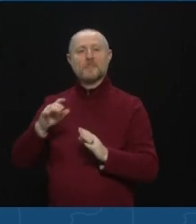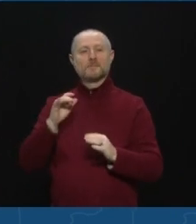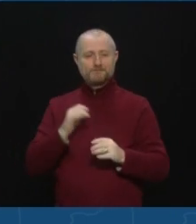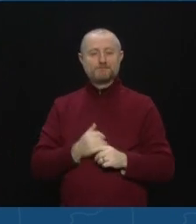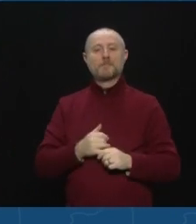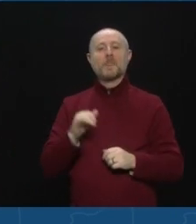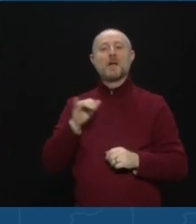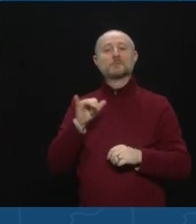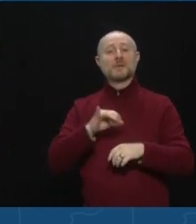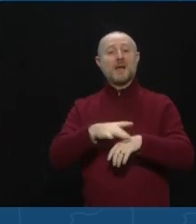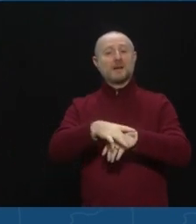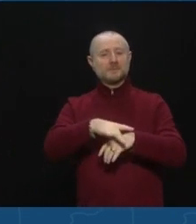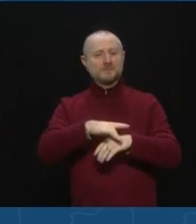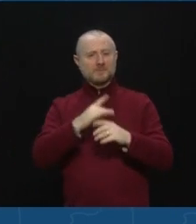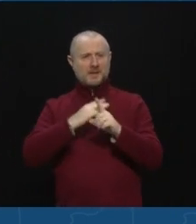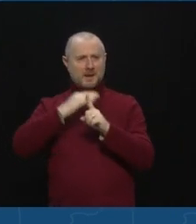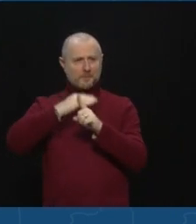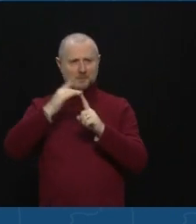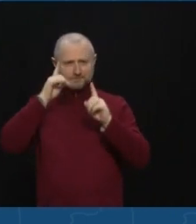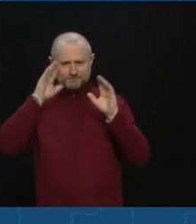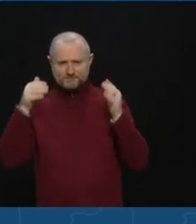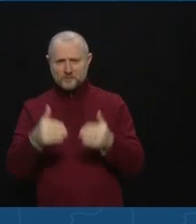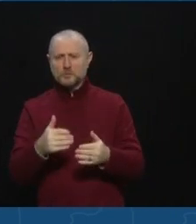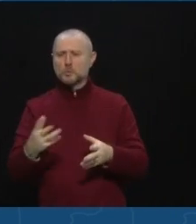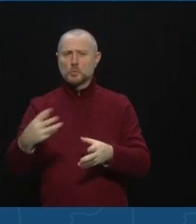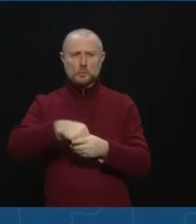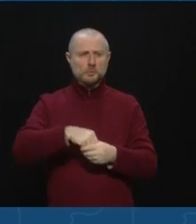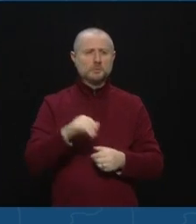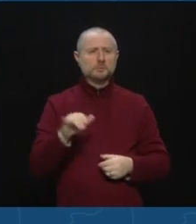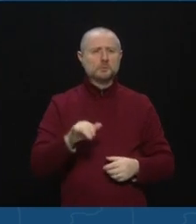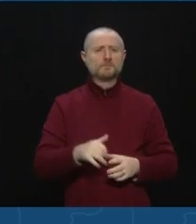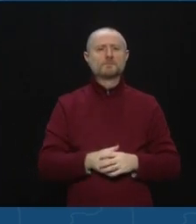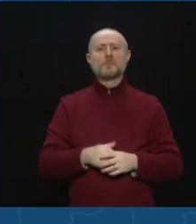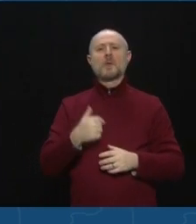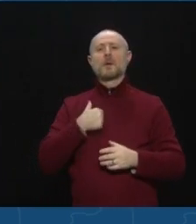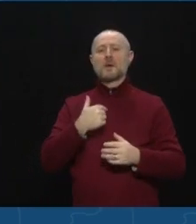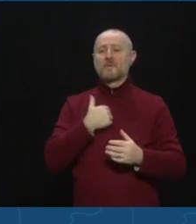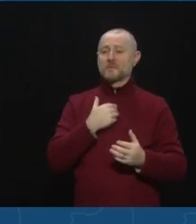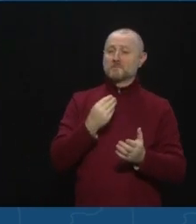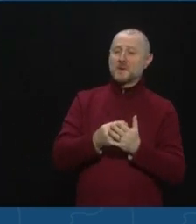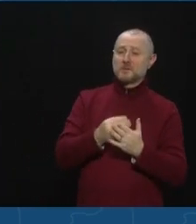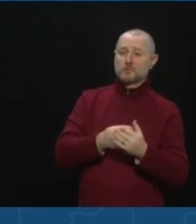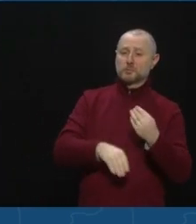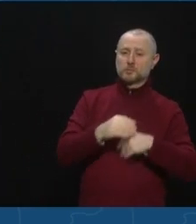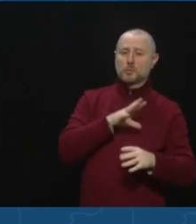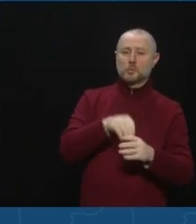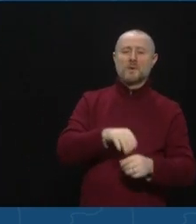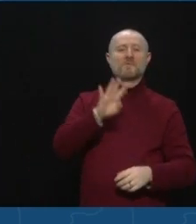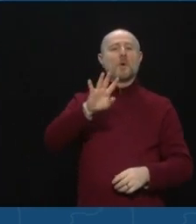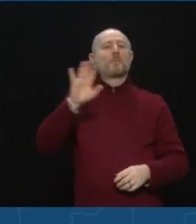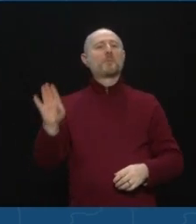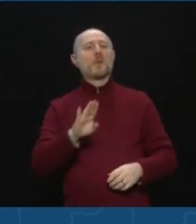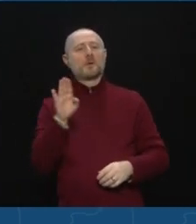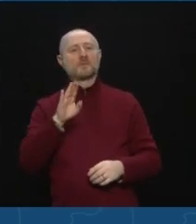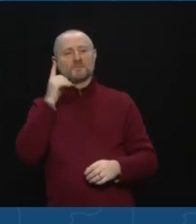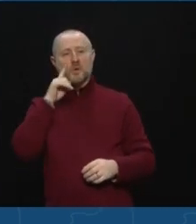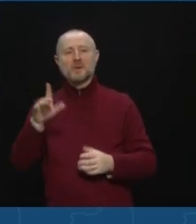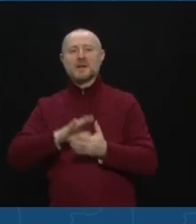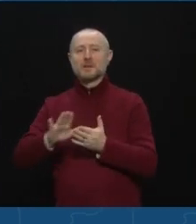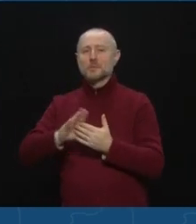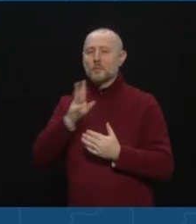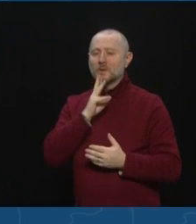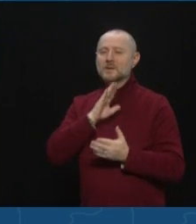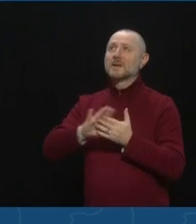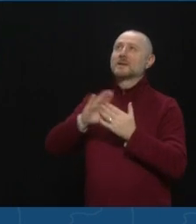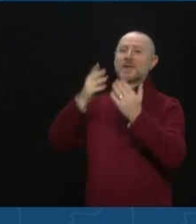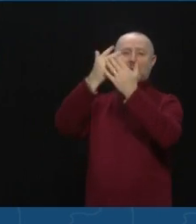required. That's why my budget includes $4 billion for the landmark Clean Water, Clean Air, and Green Jobs Environmental Bond